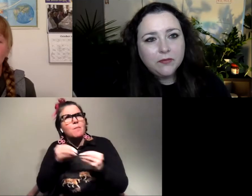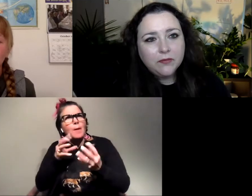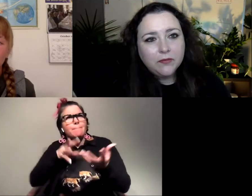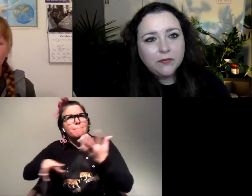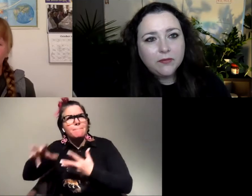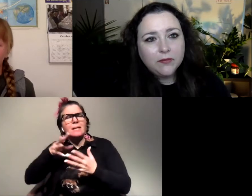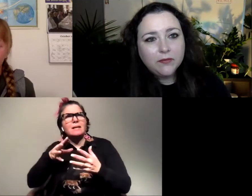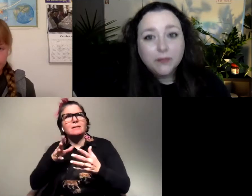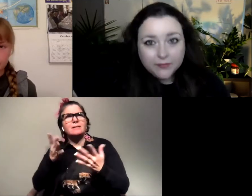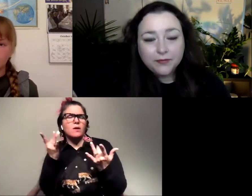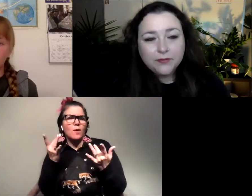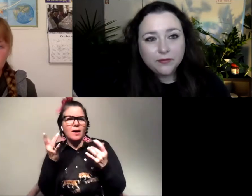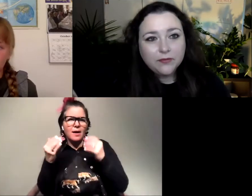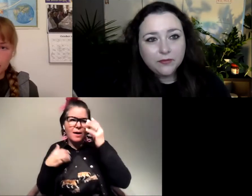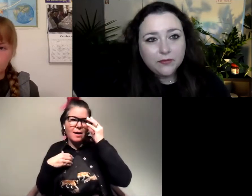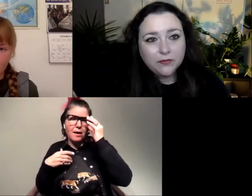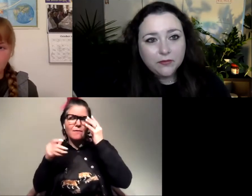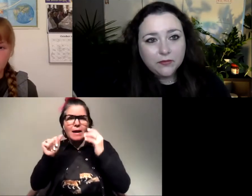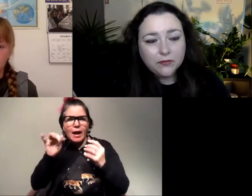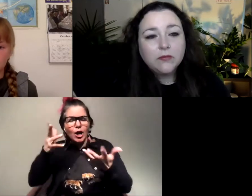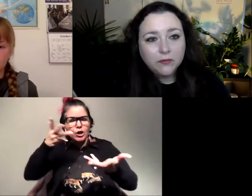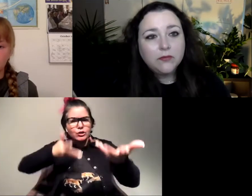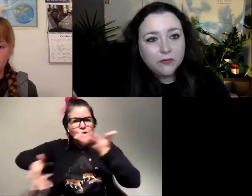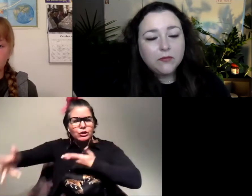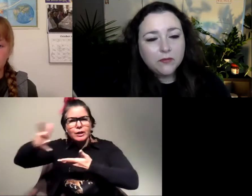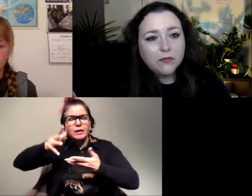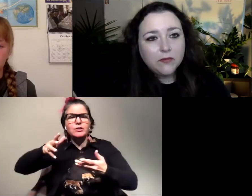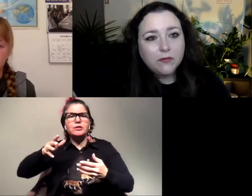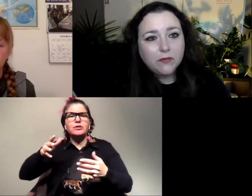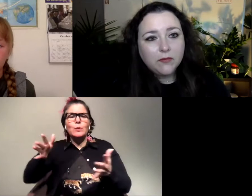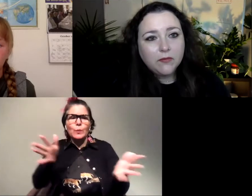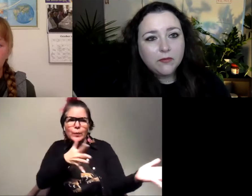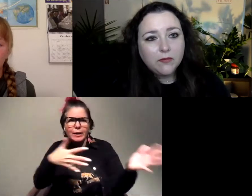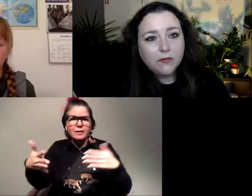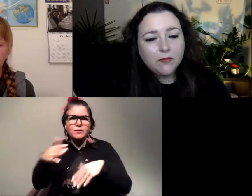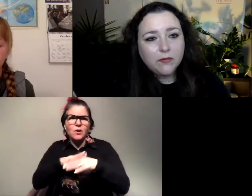by air circulation patterns and that sort of thing, winds over the ocean,